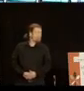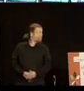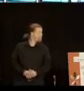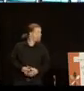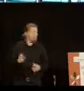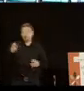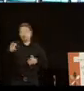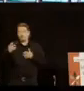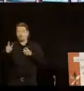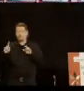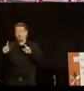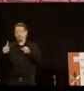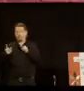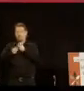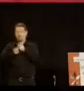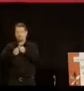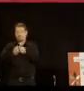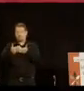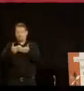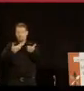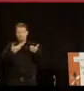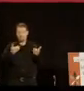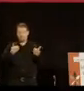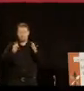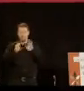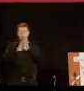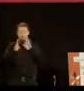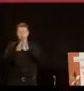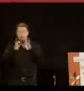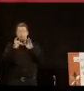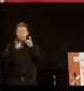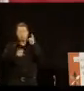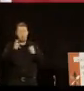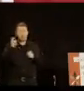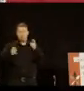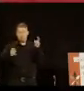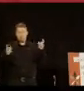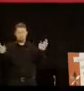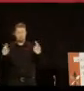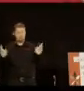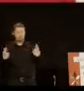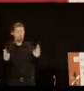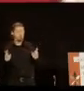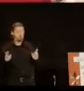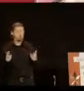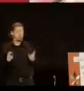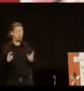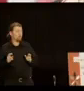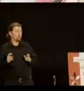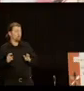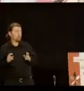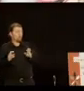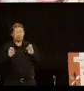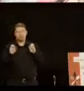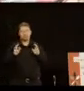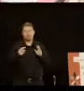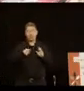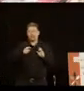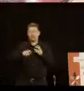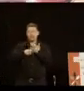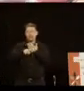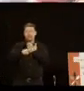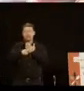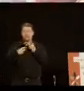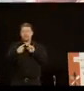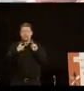So before we do the door prizes, are we ready for that? Okay, I need the tickets from the